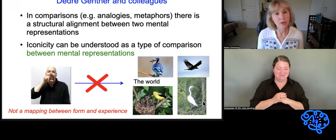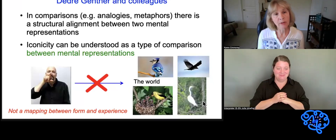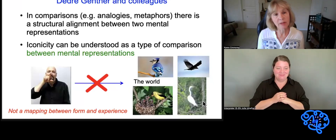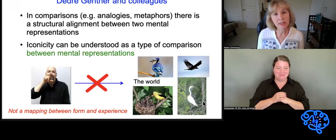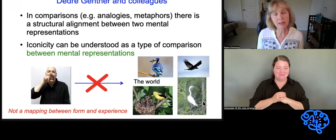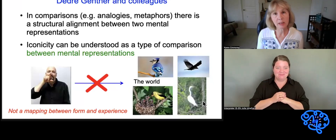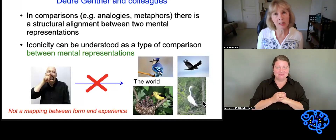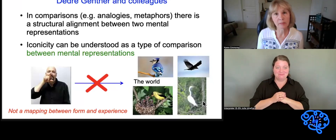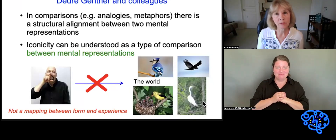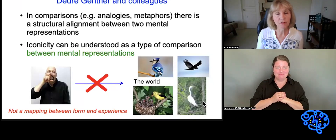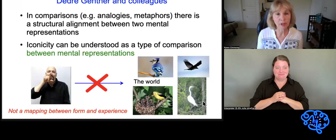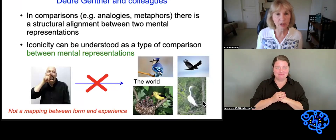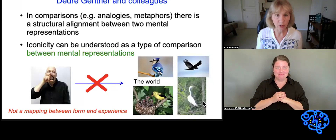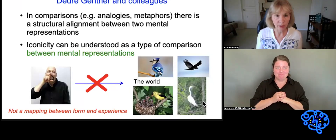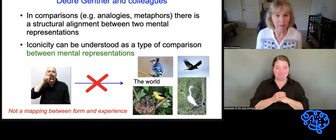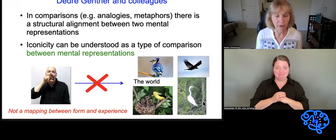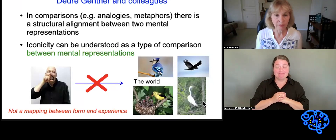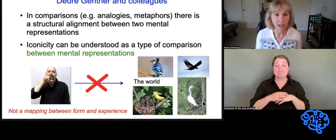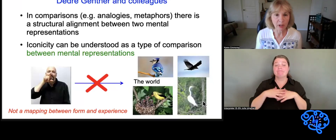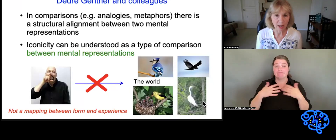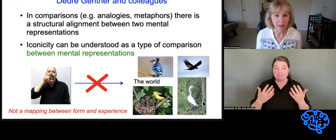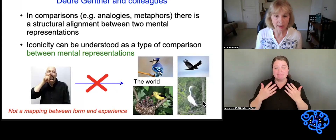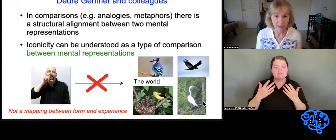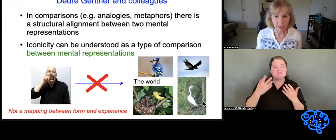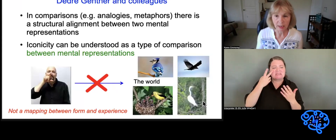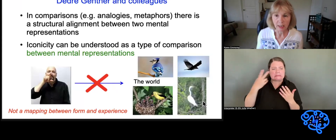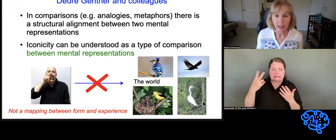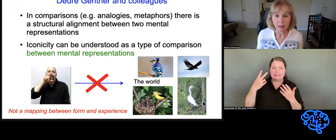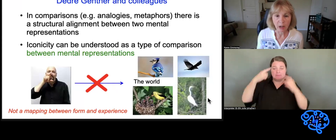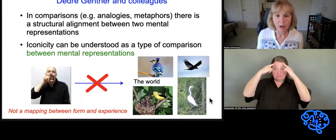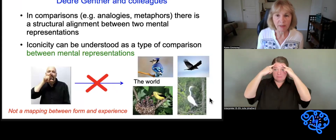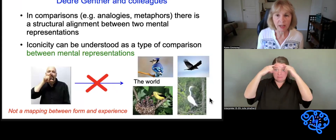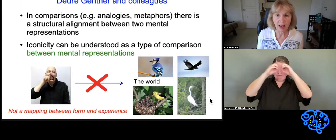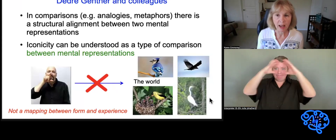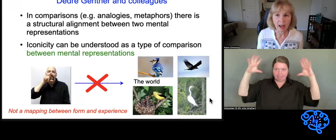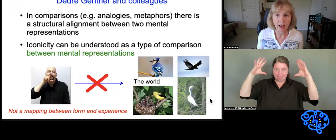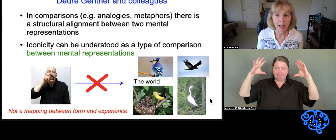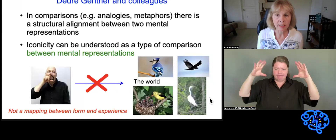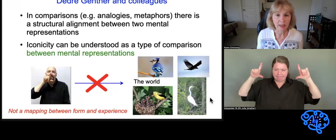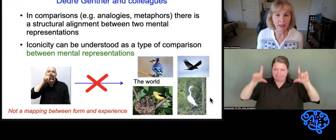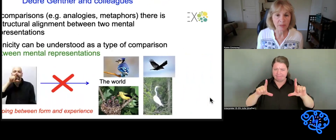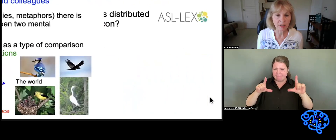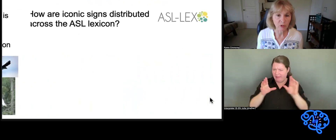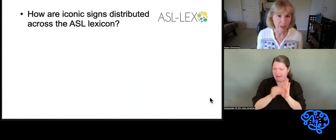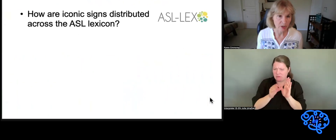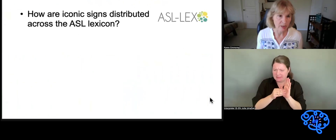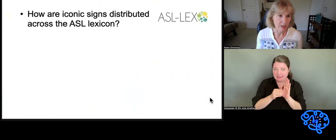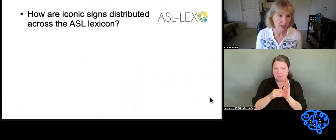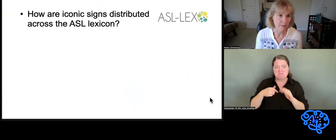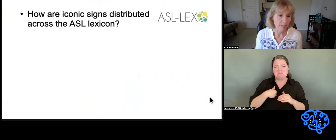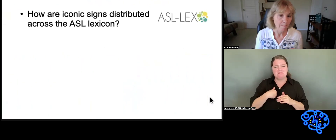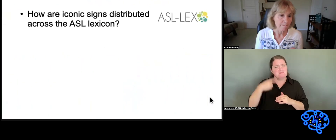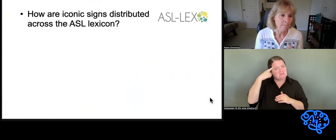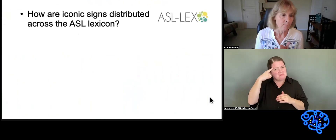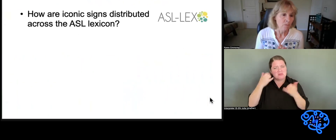Okay, so with this framework for thinking about iconicity, I want to then ask several questions